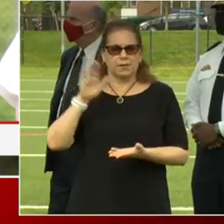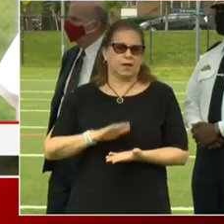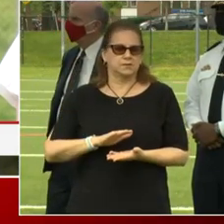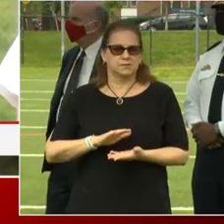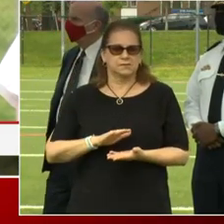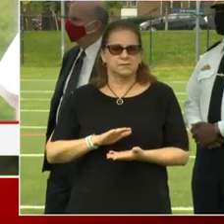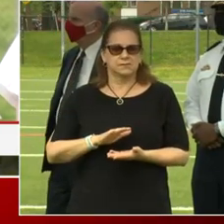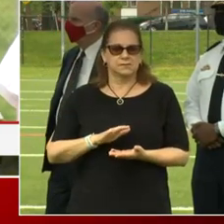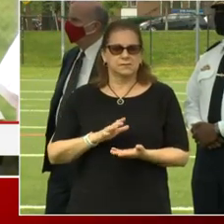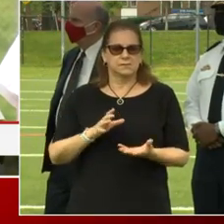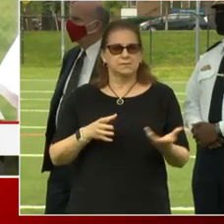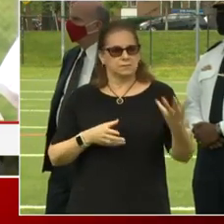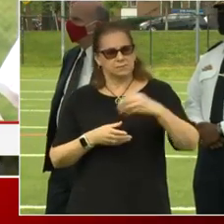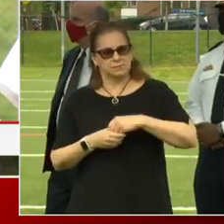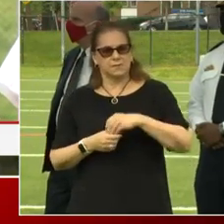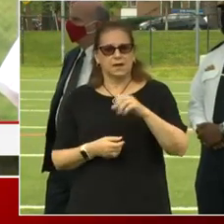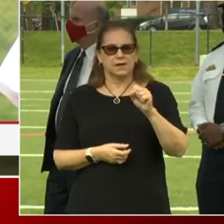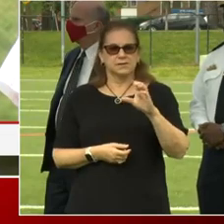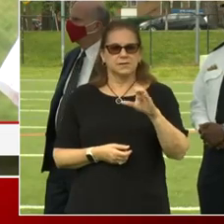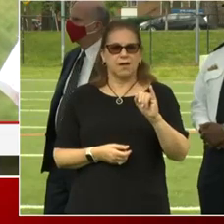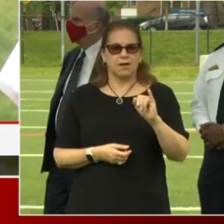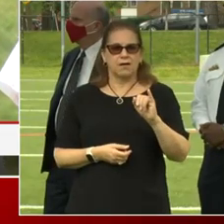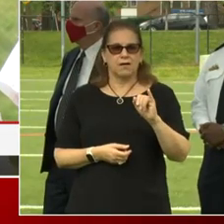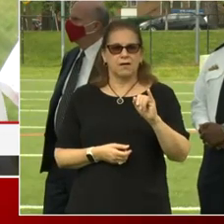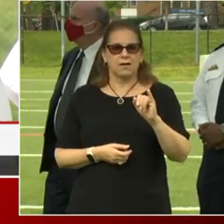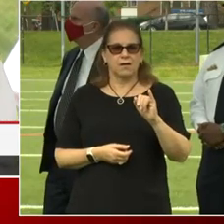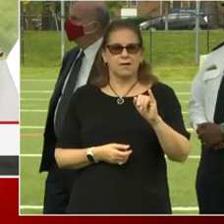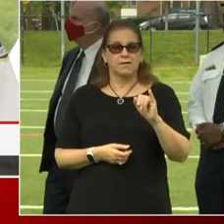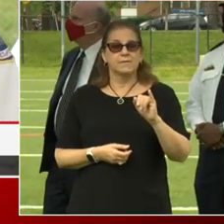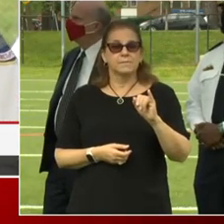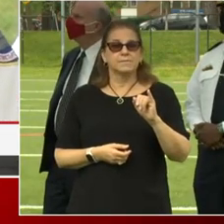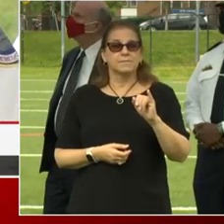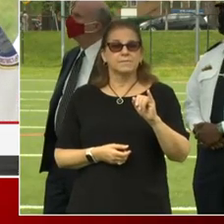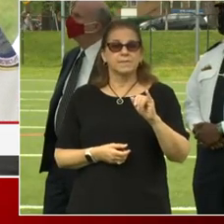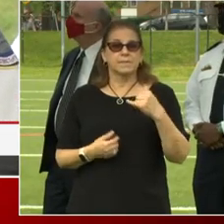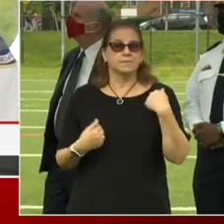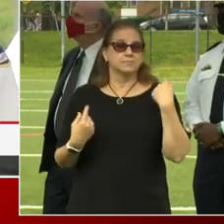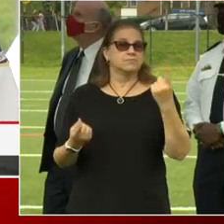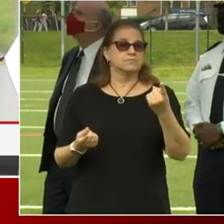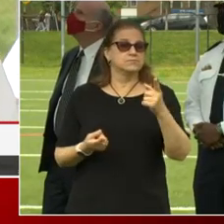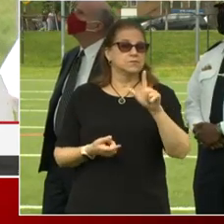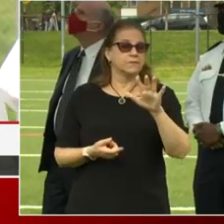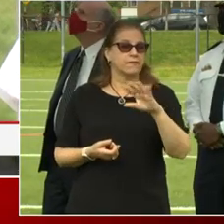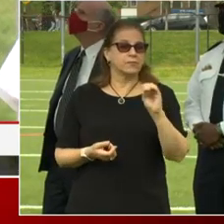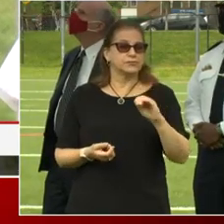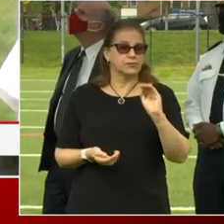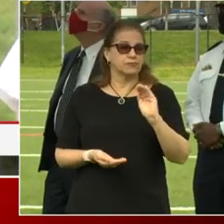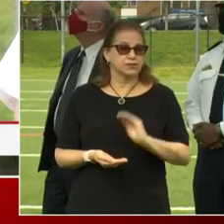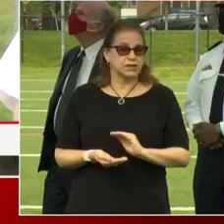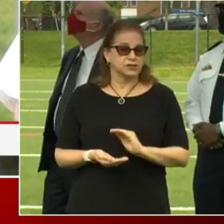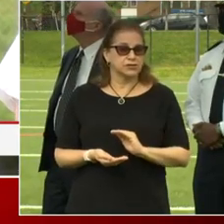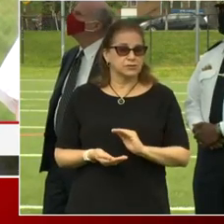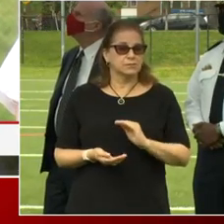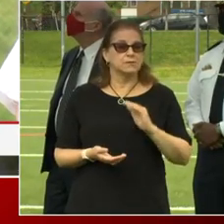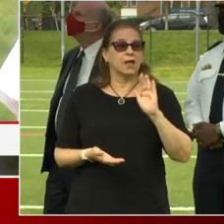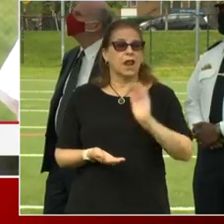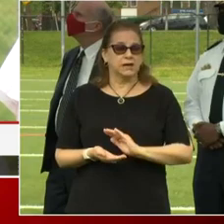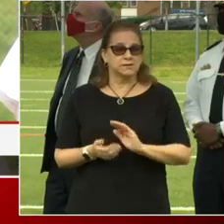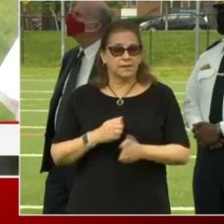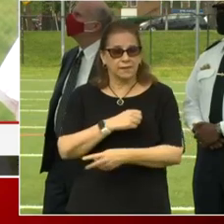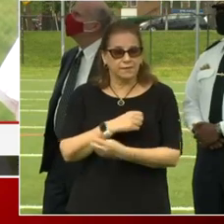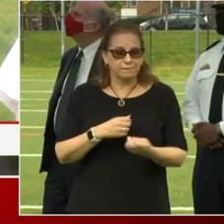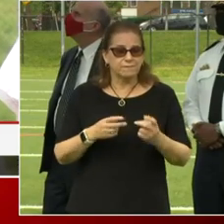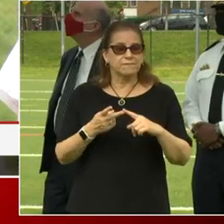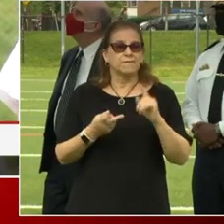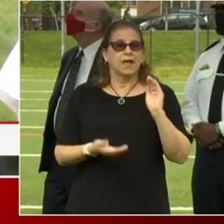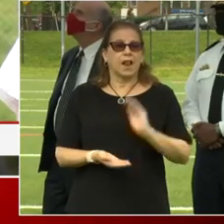crime decrease by 10% and overall crime by 25%. That includes a reduction in robberies of 22% and burglaries decreasing